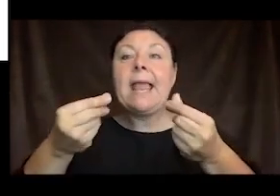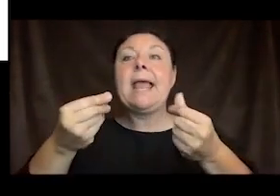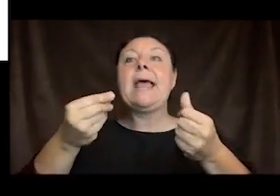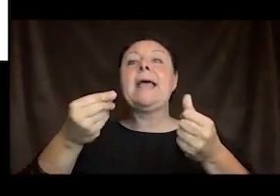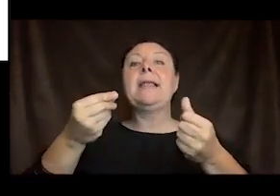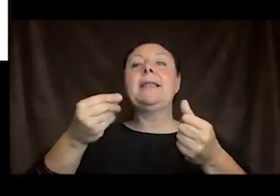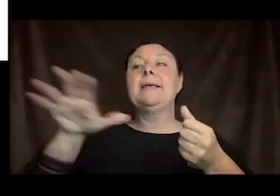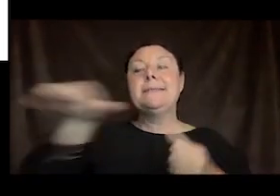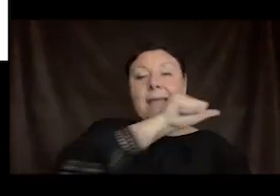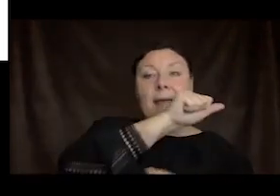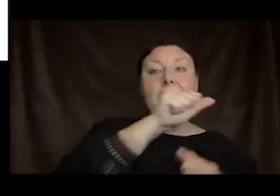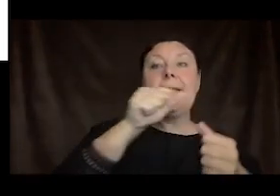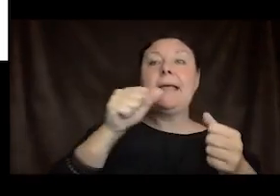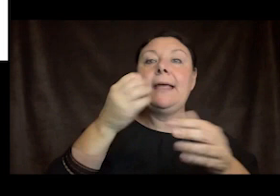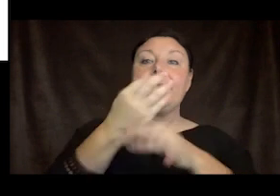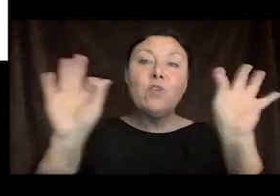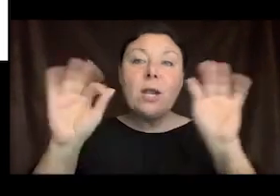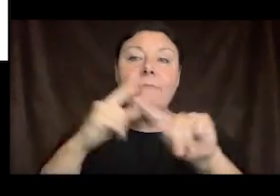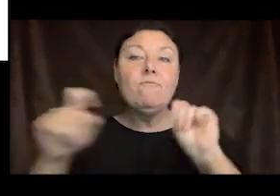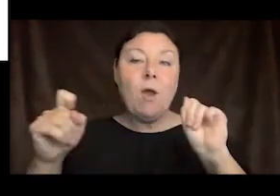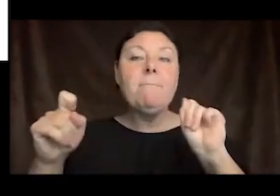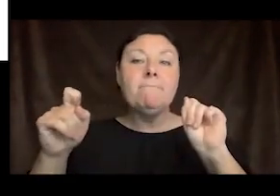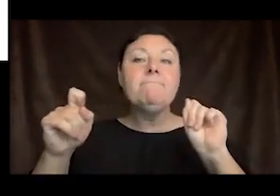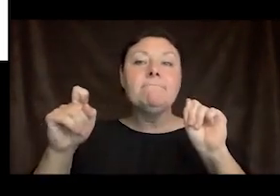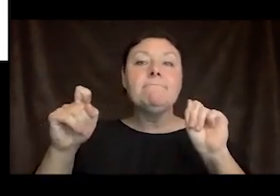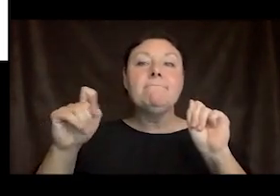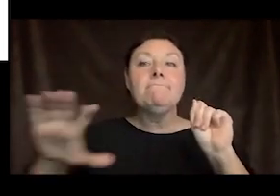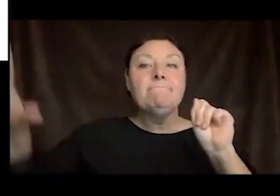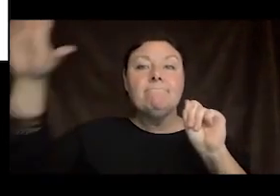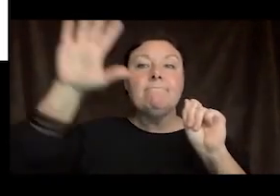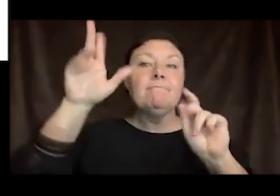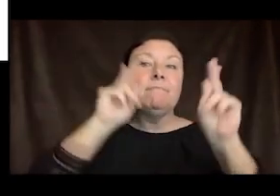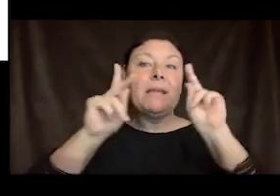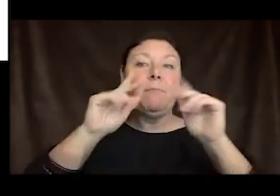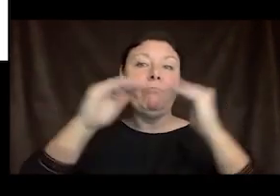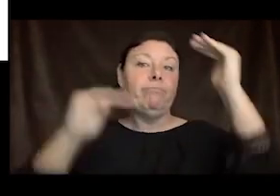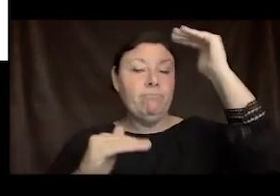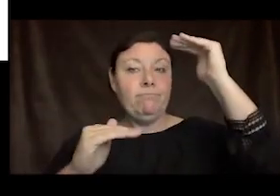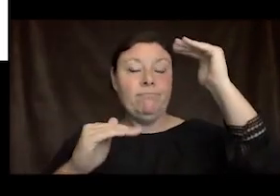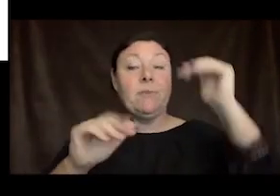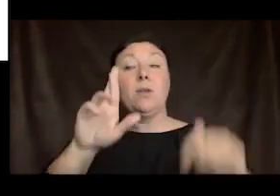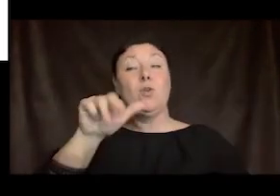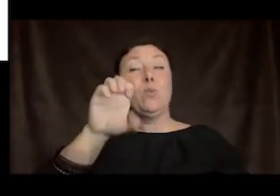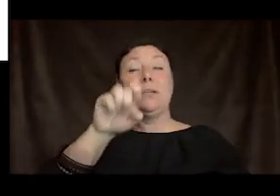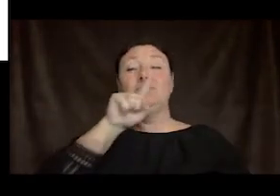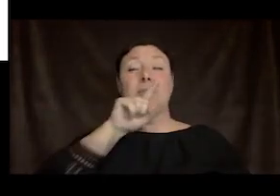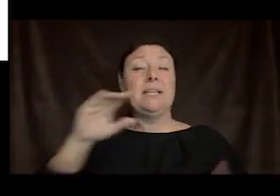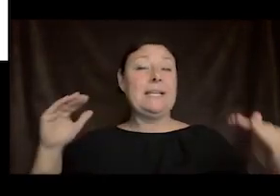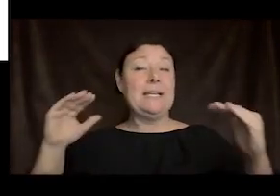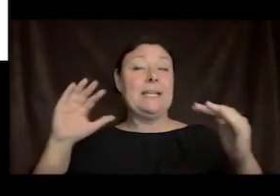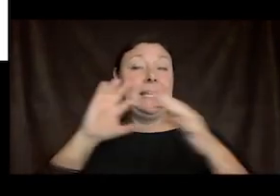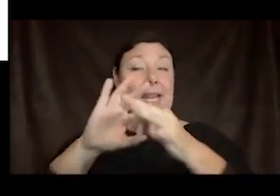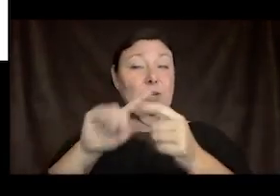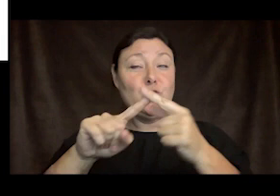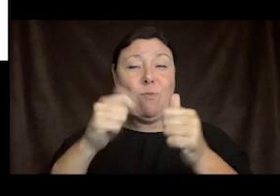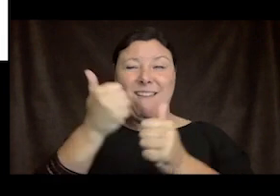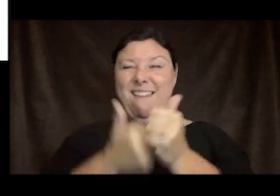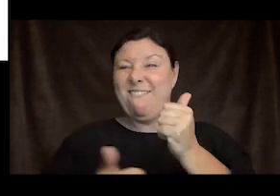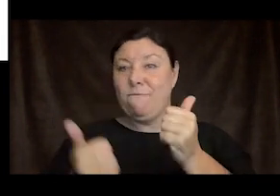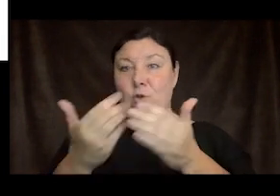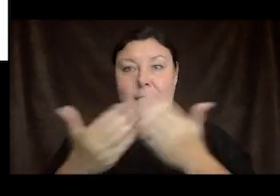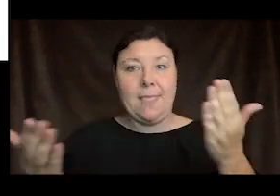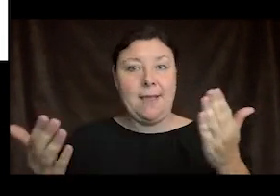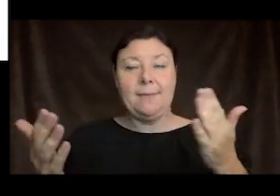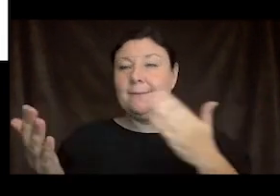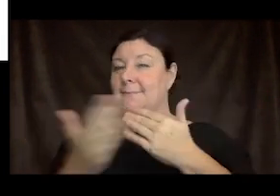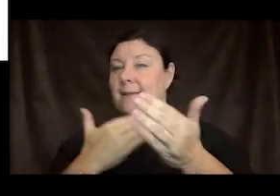populations. So race is connected to everything even when we're not explicitly just